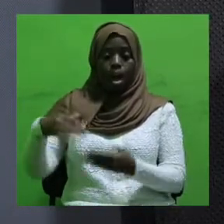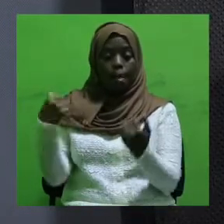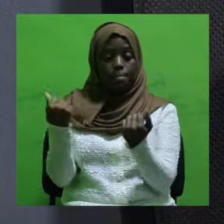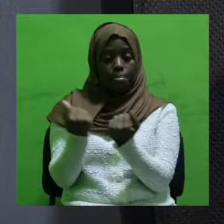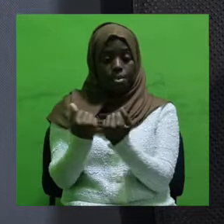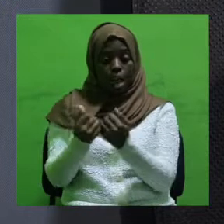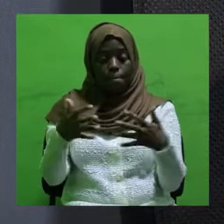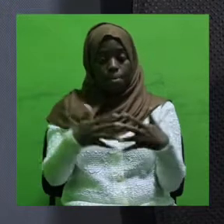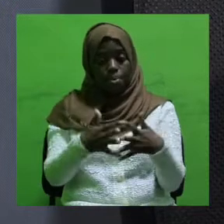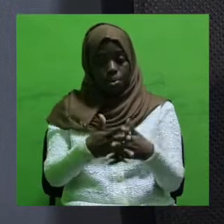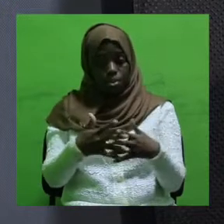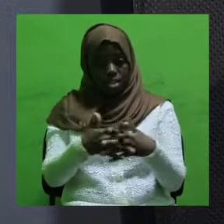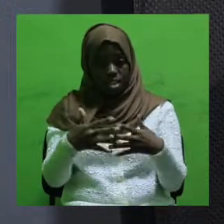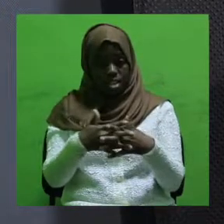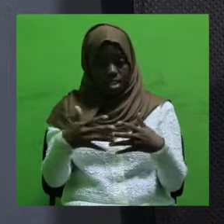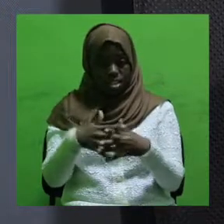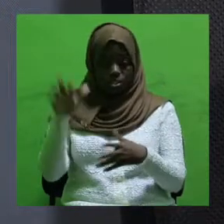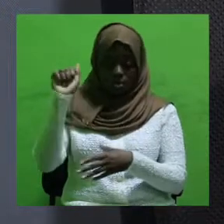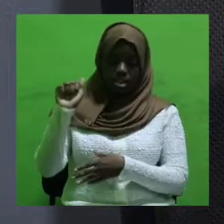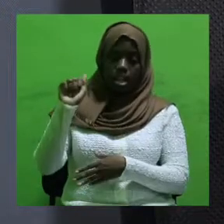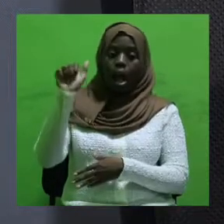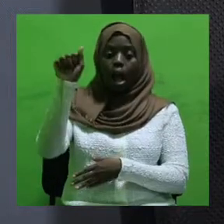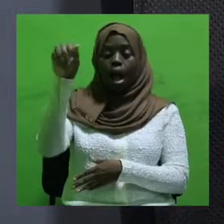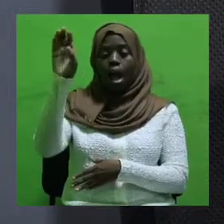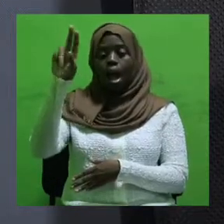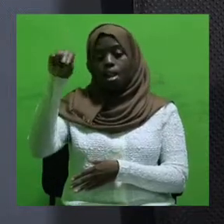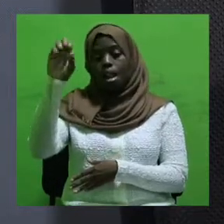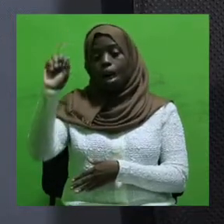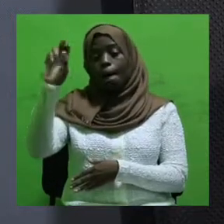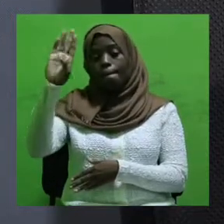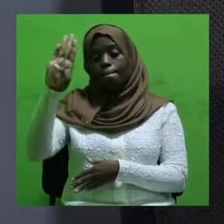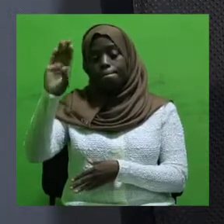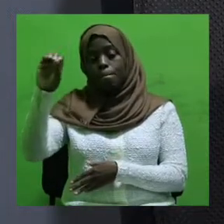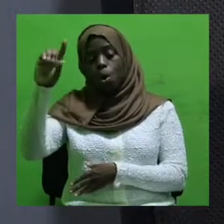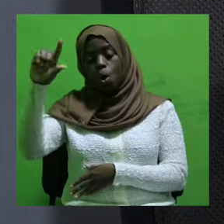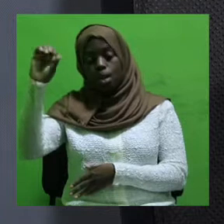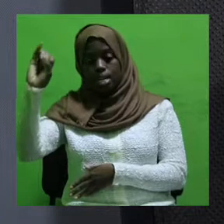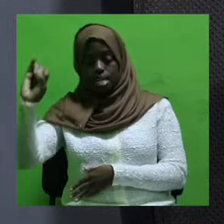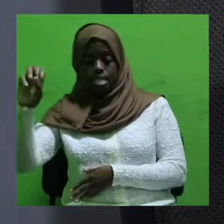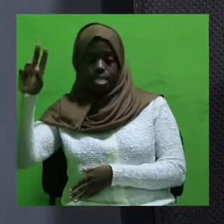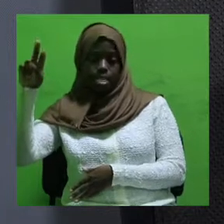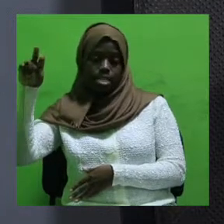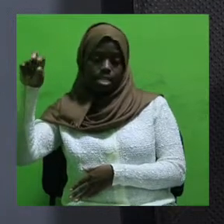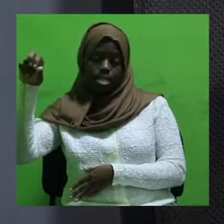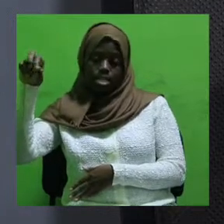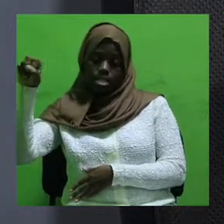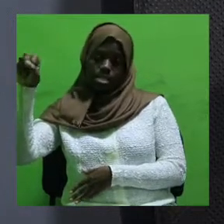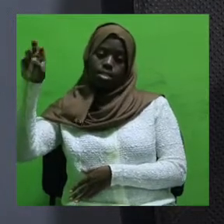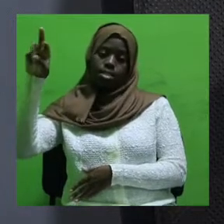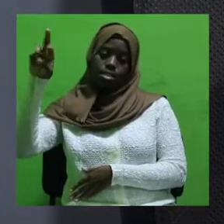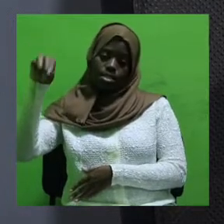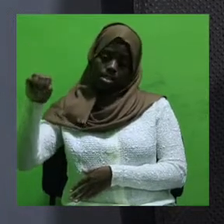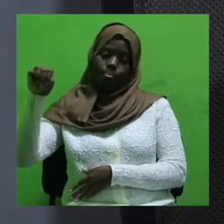as catabolism, and the building process is known as anabolism. Those two are